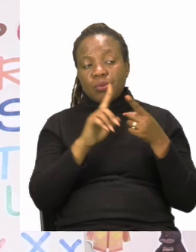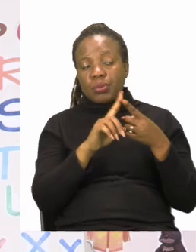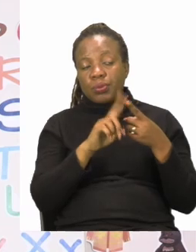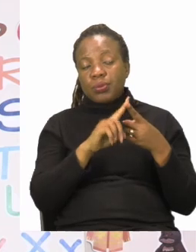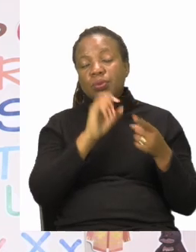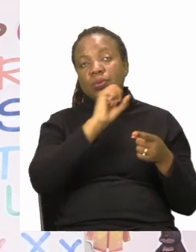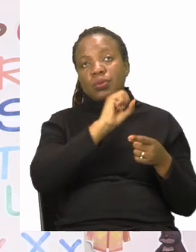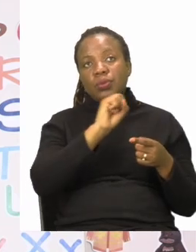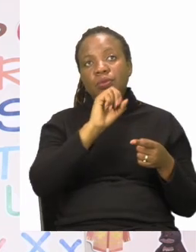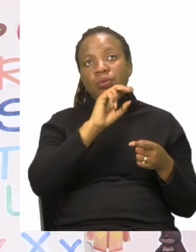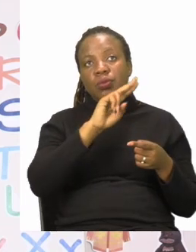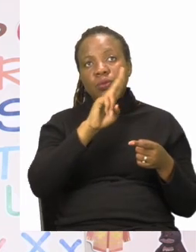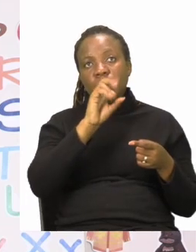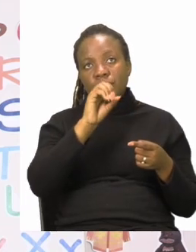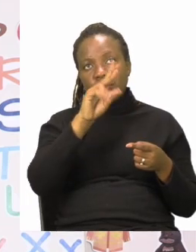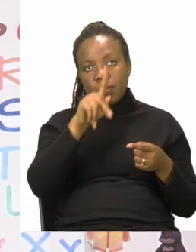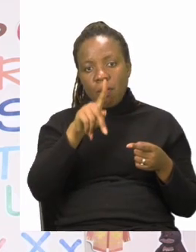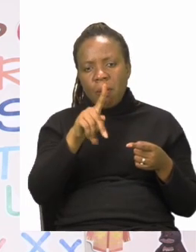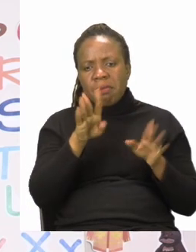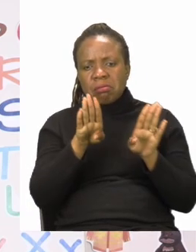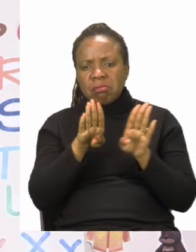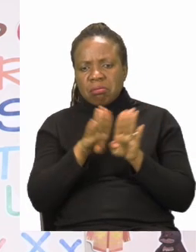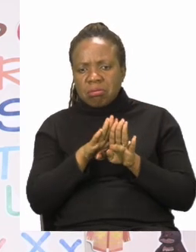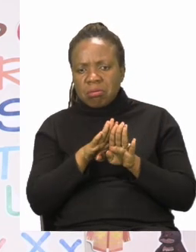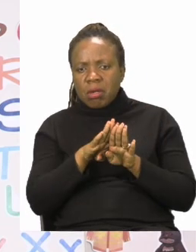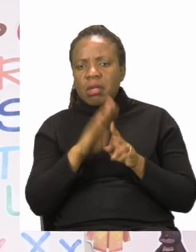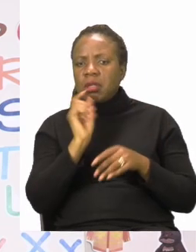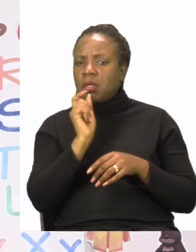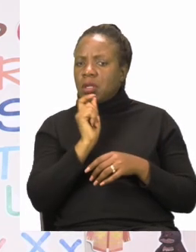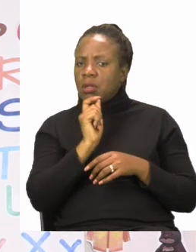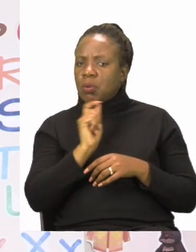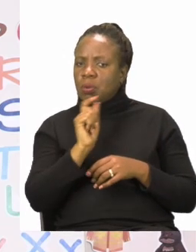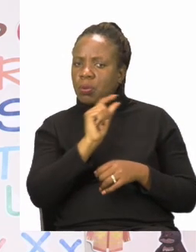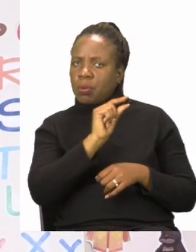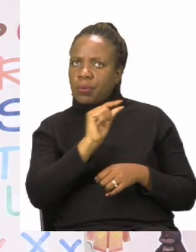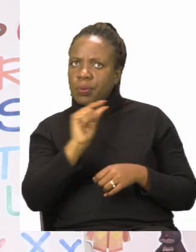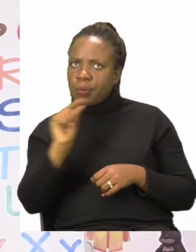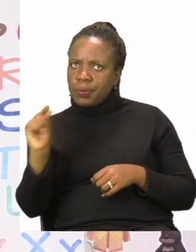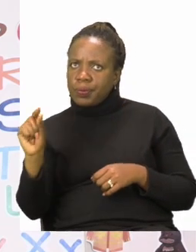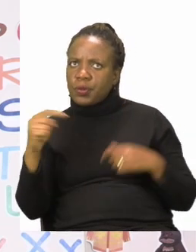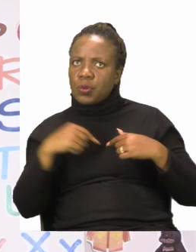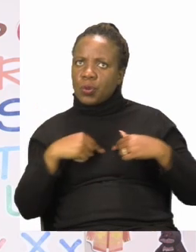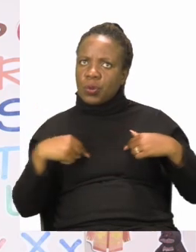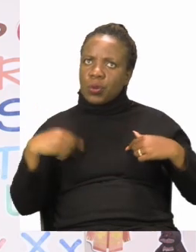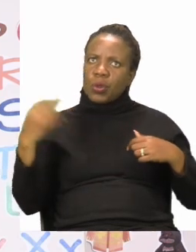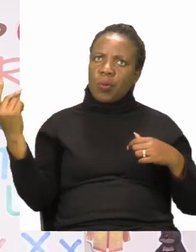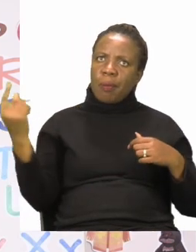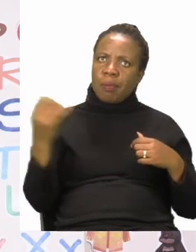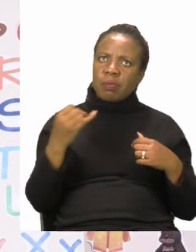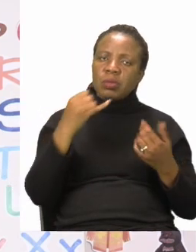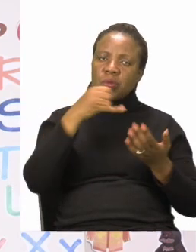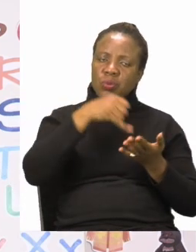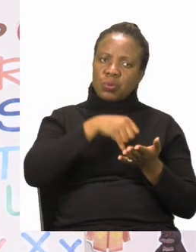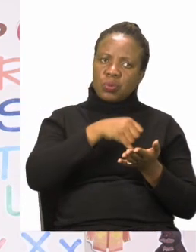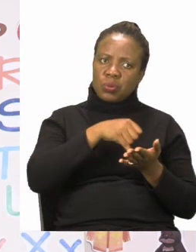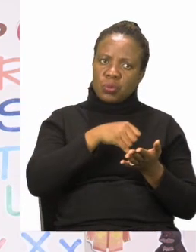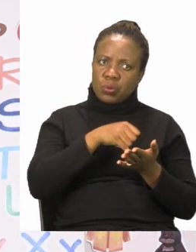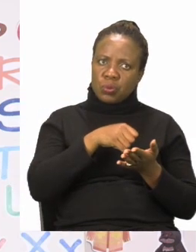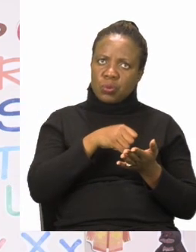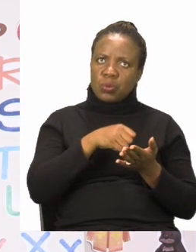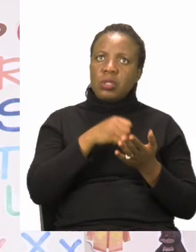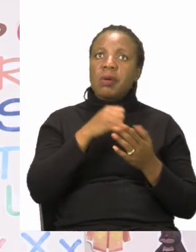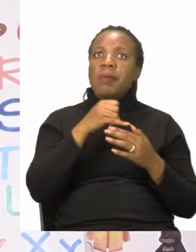sentence that I made out of this word was, we buy seeds at the